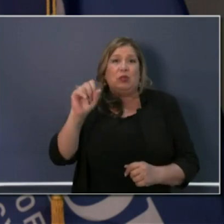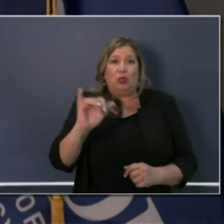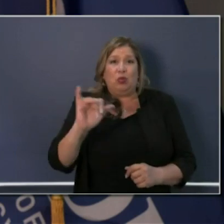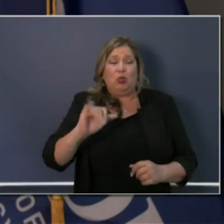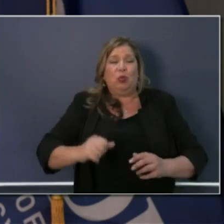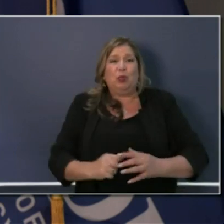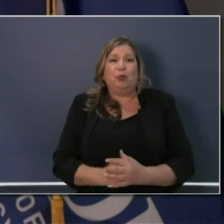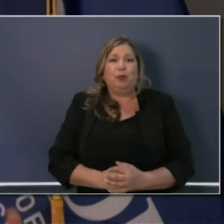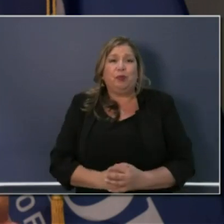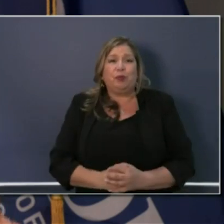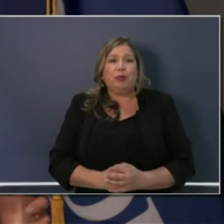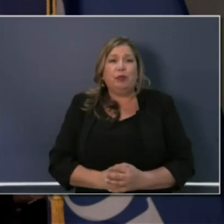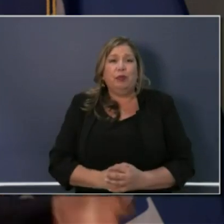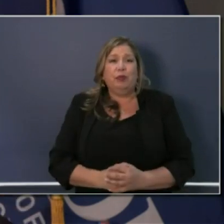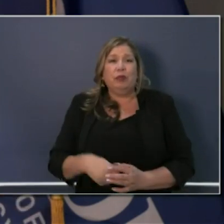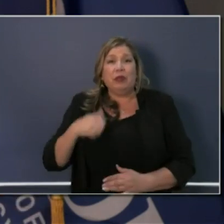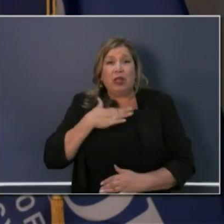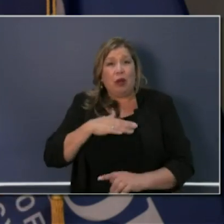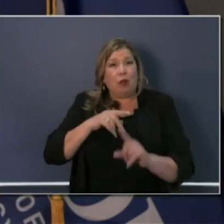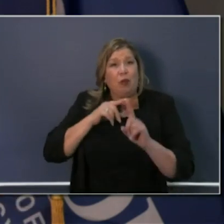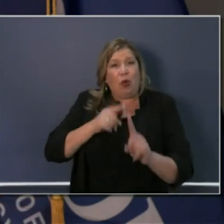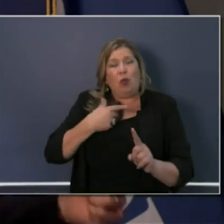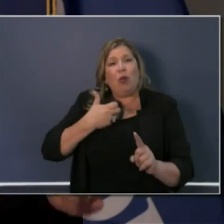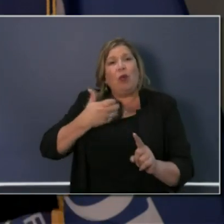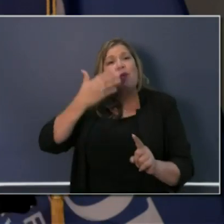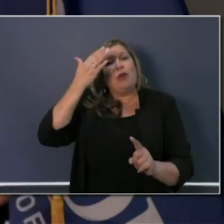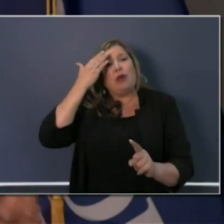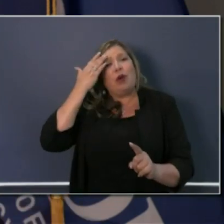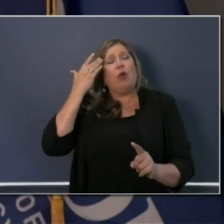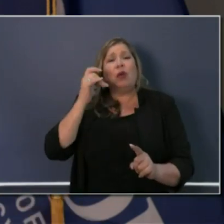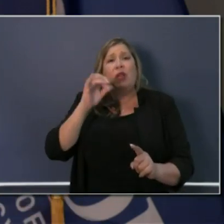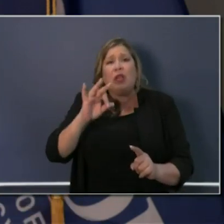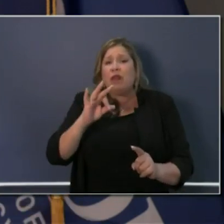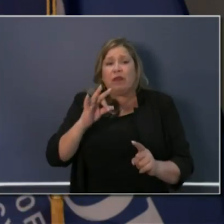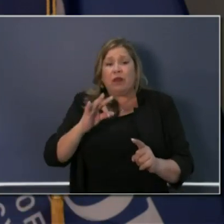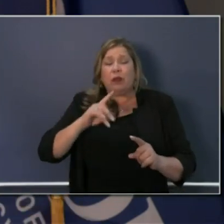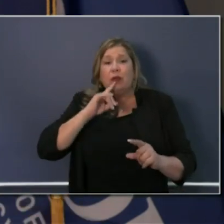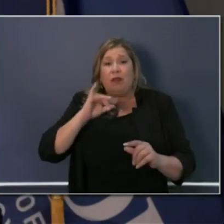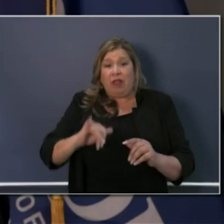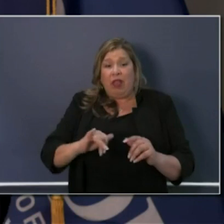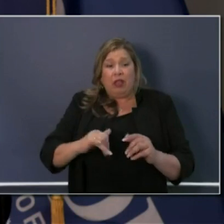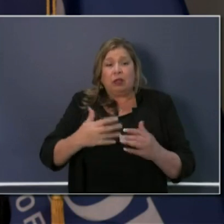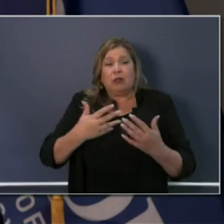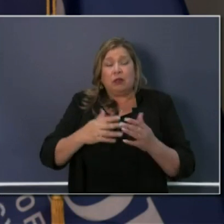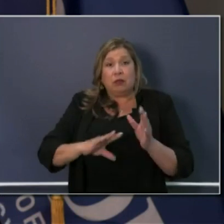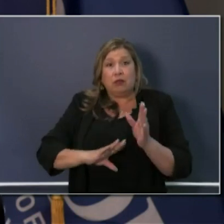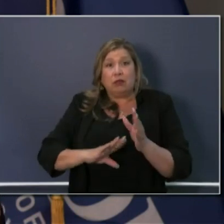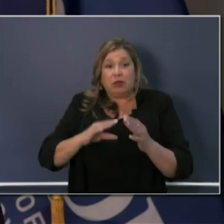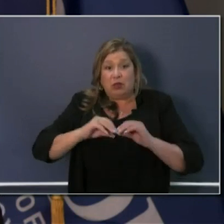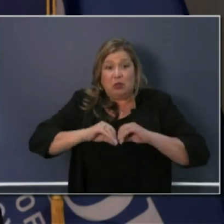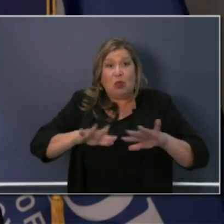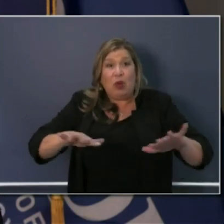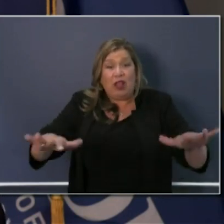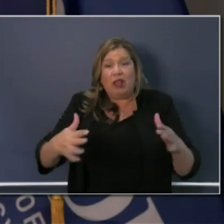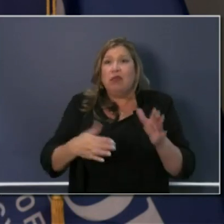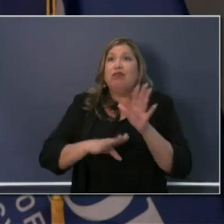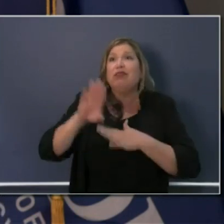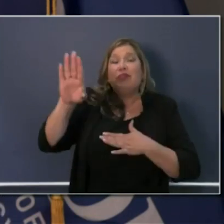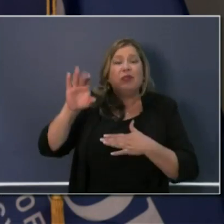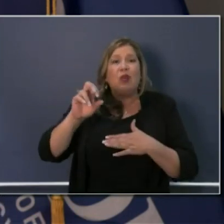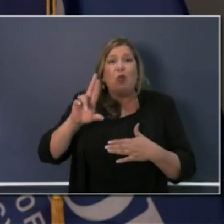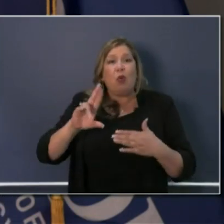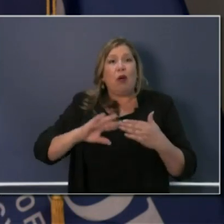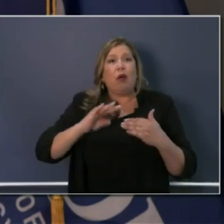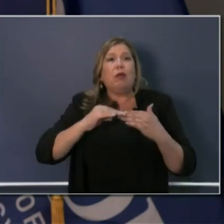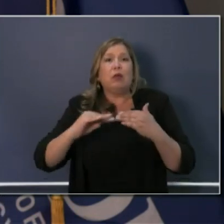us is we want to know what the spread is. We want to know if we're bending the curve. We want to know if our stay-at-home orders are effective. That's fundamentally